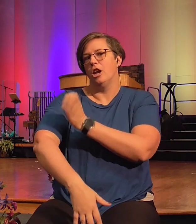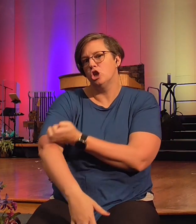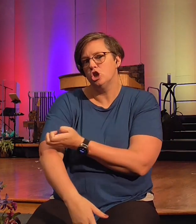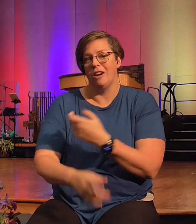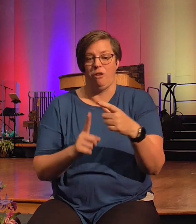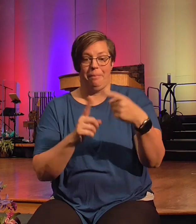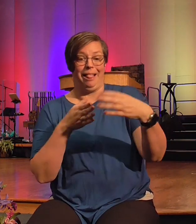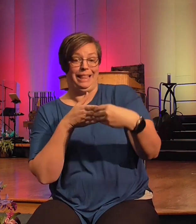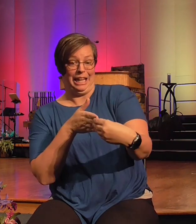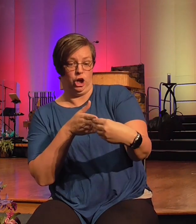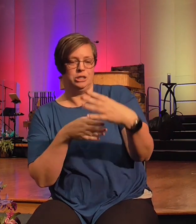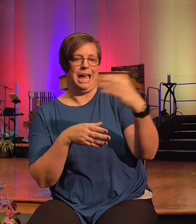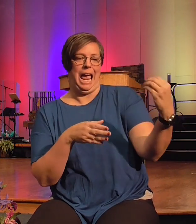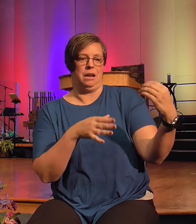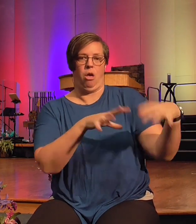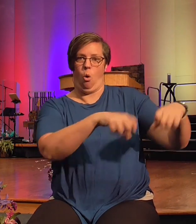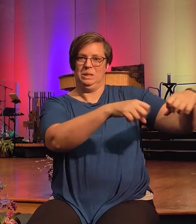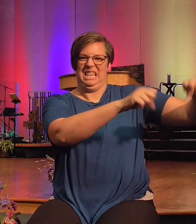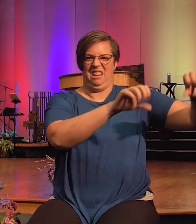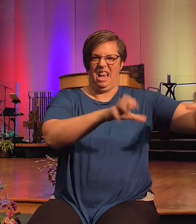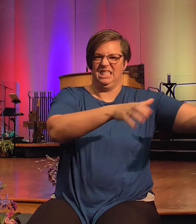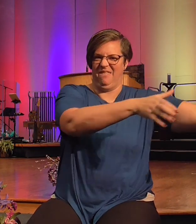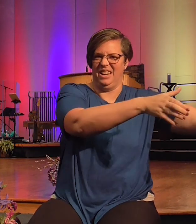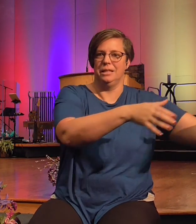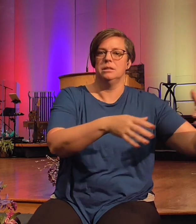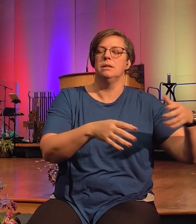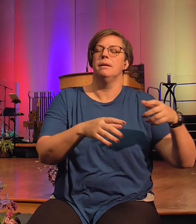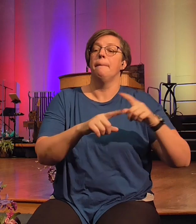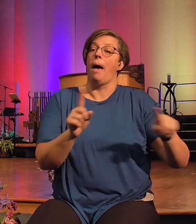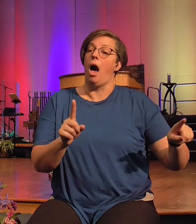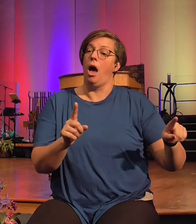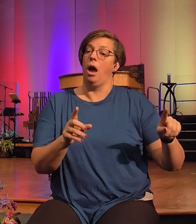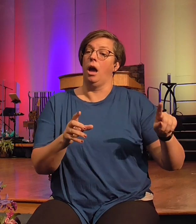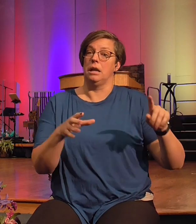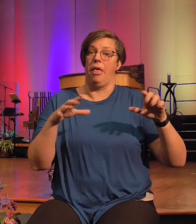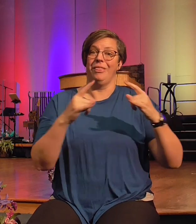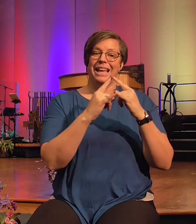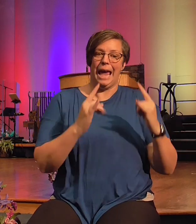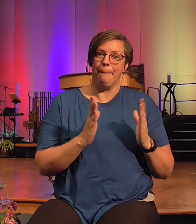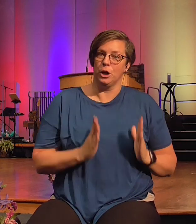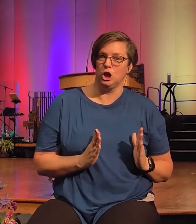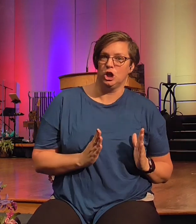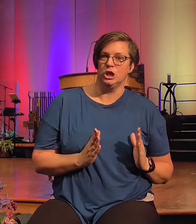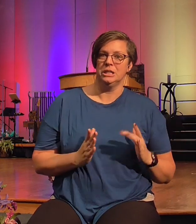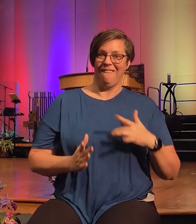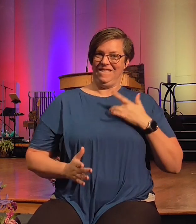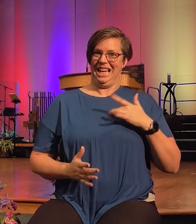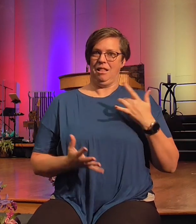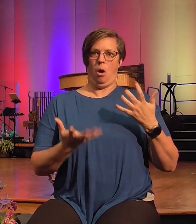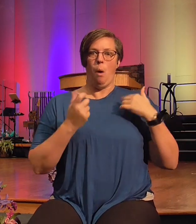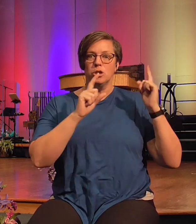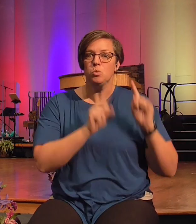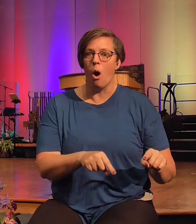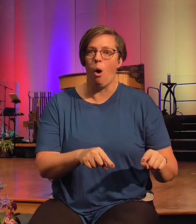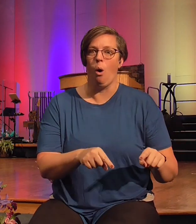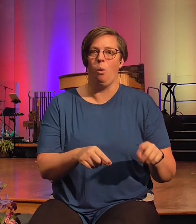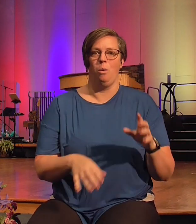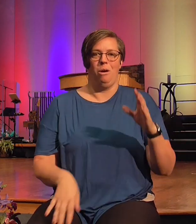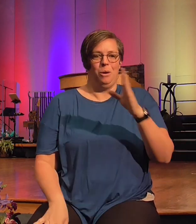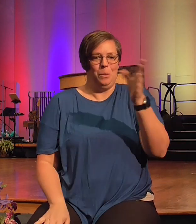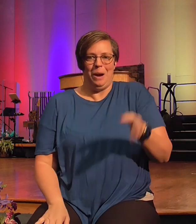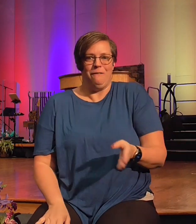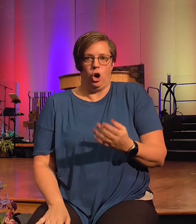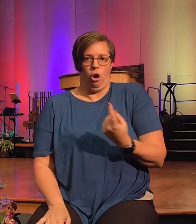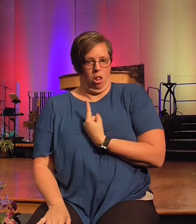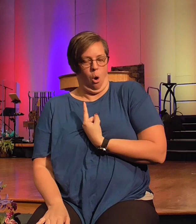and people who are hosting the activities, but the campers themselves also feel like they really want to be there. You're never like